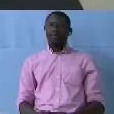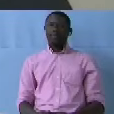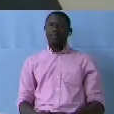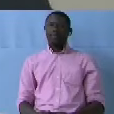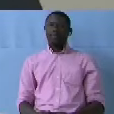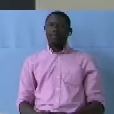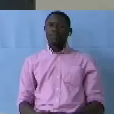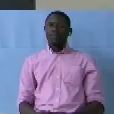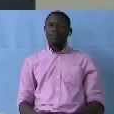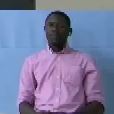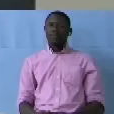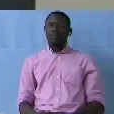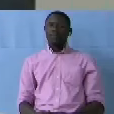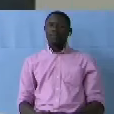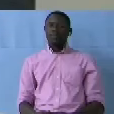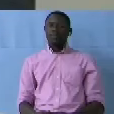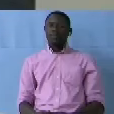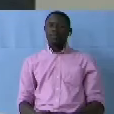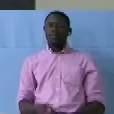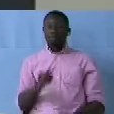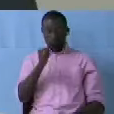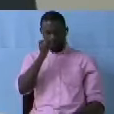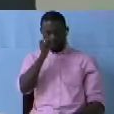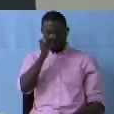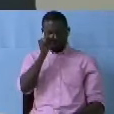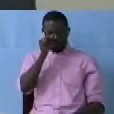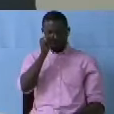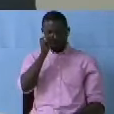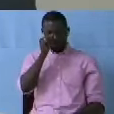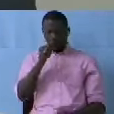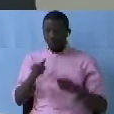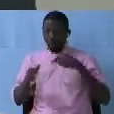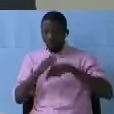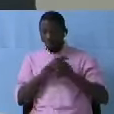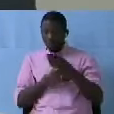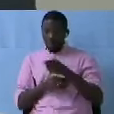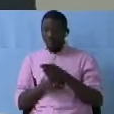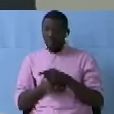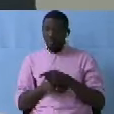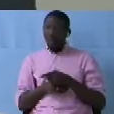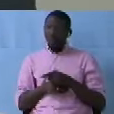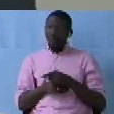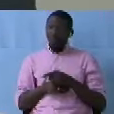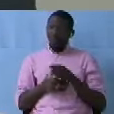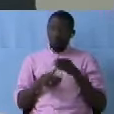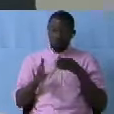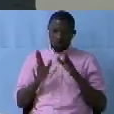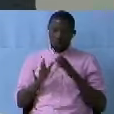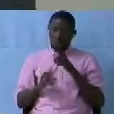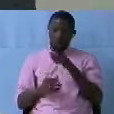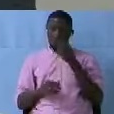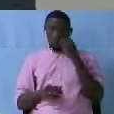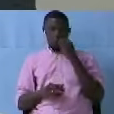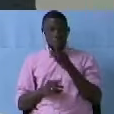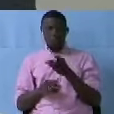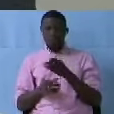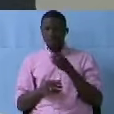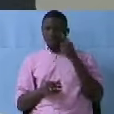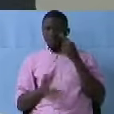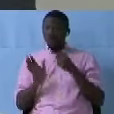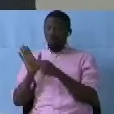In this particular instance, would you say that sowing